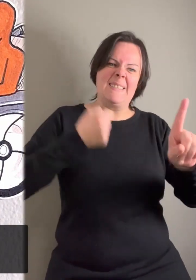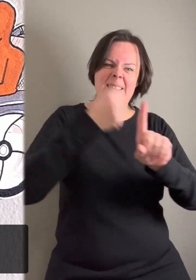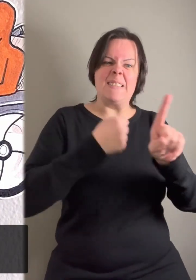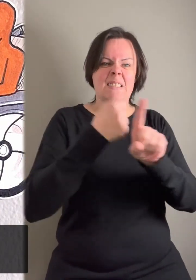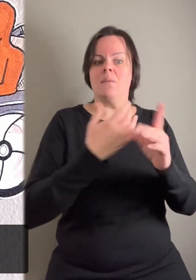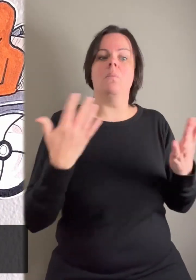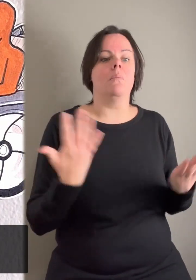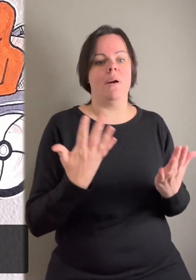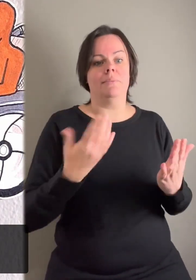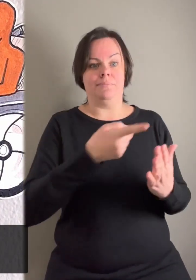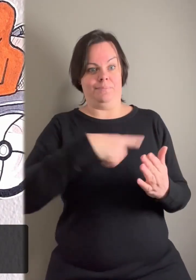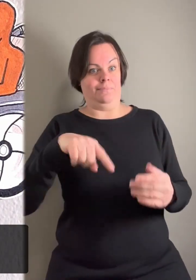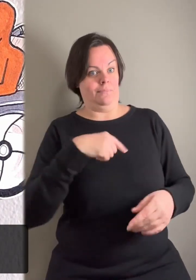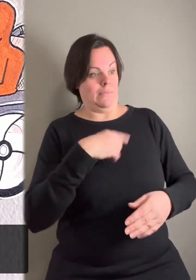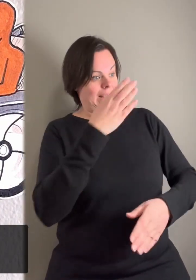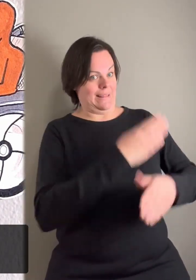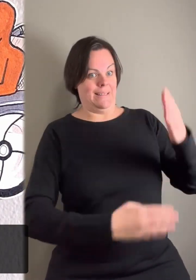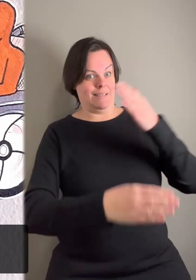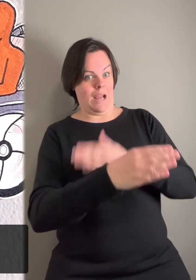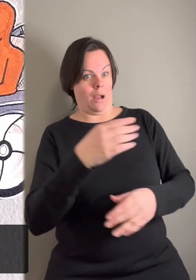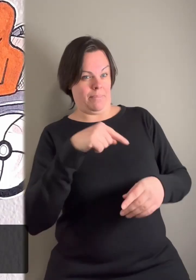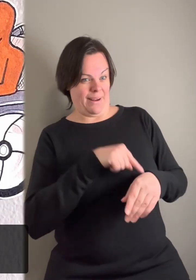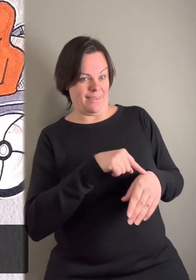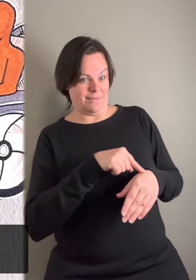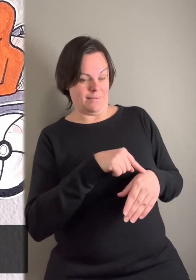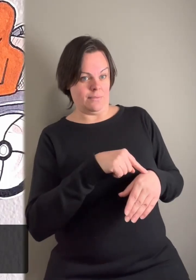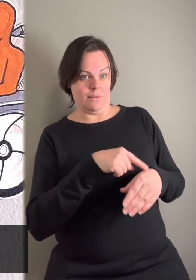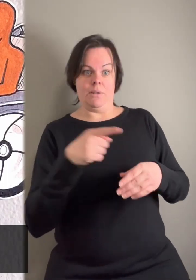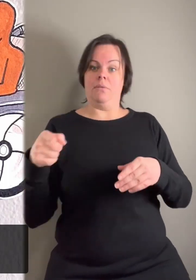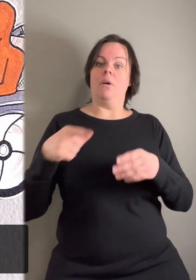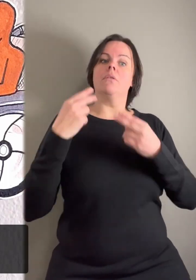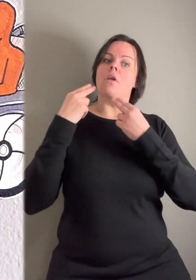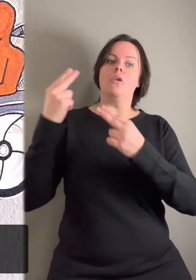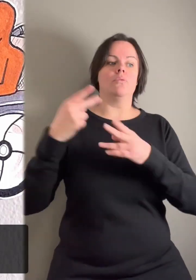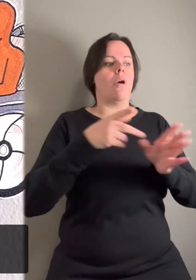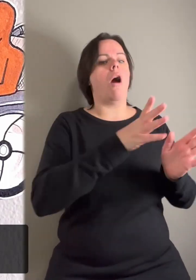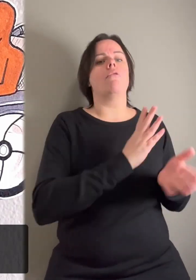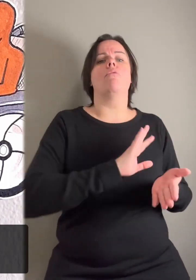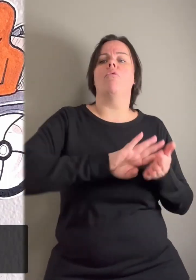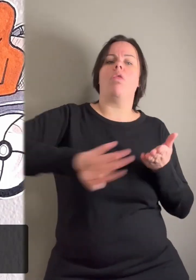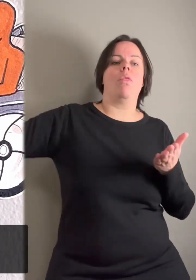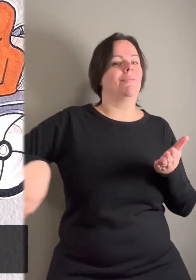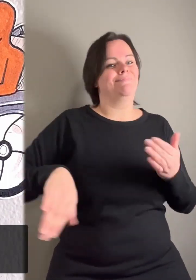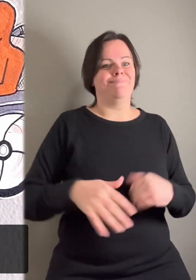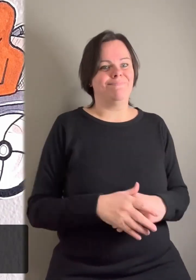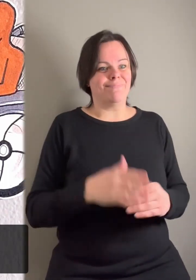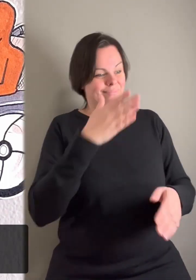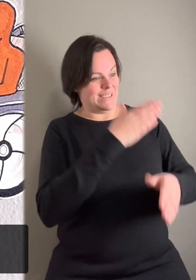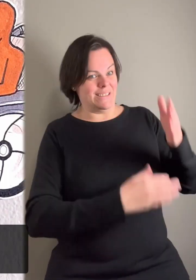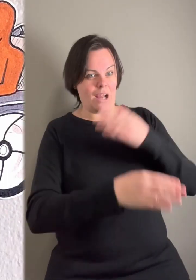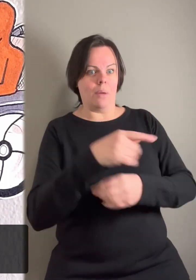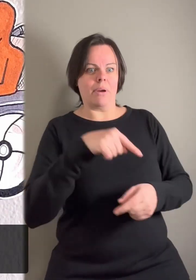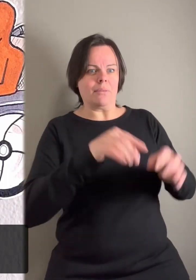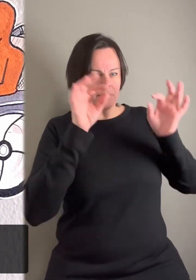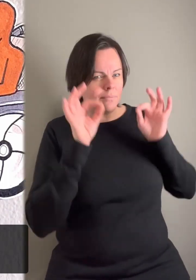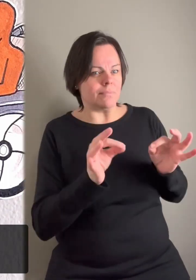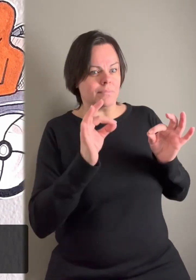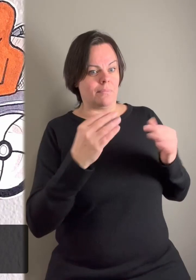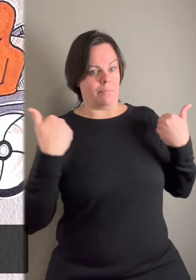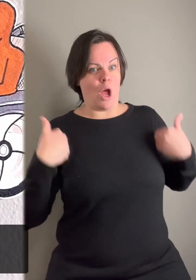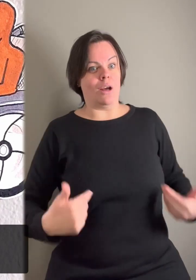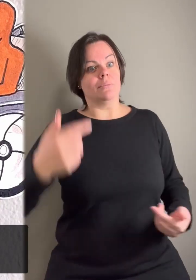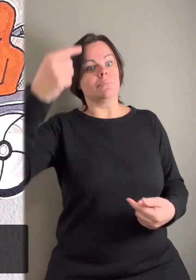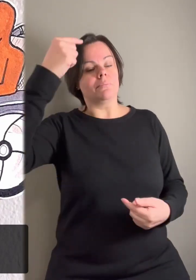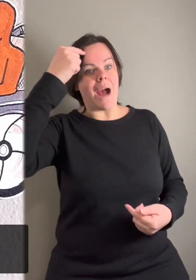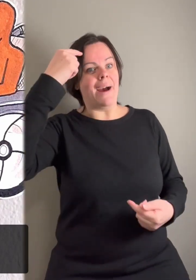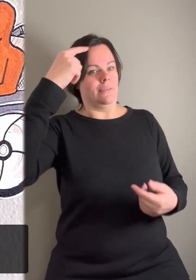to reclaim this truth. But so long as disability, which accounts for the natural beauty and